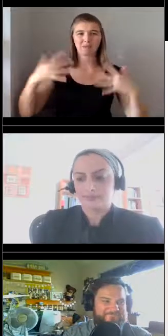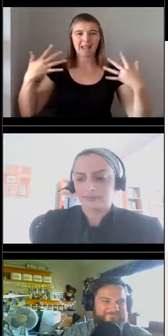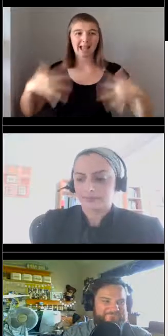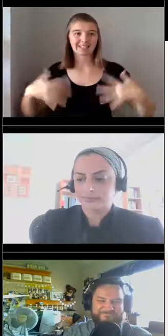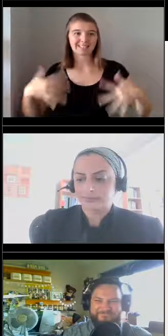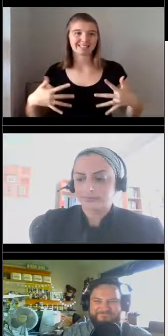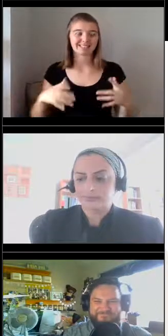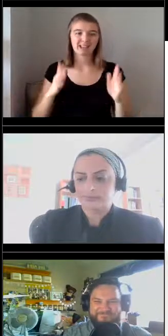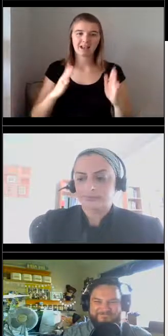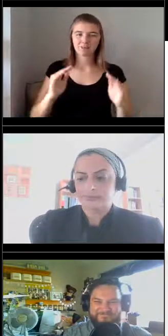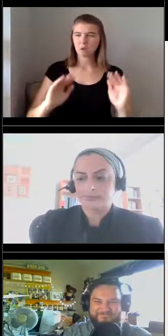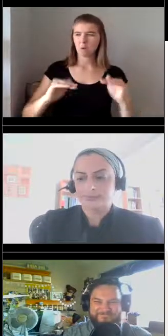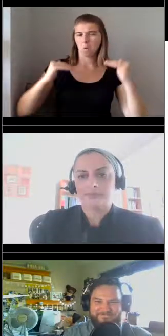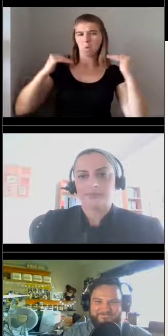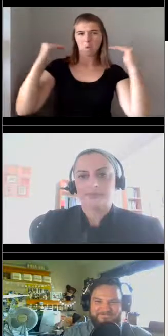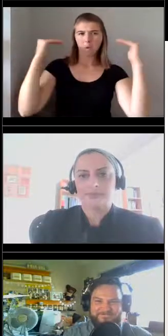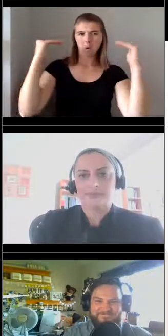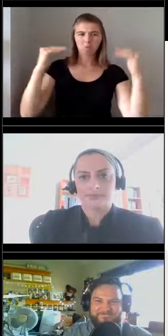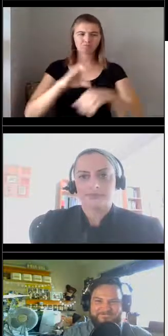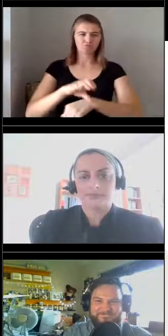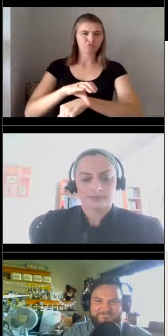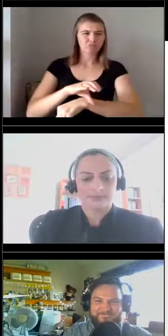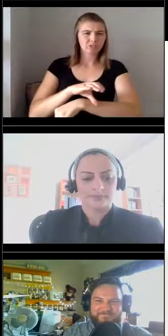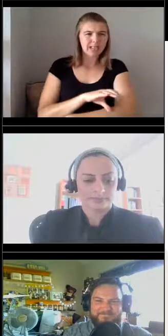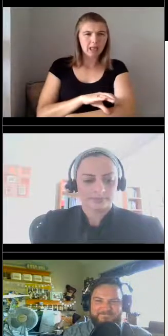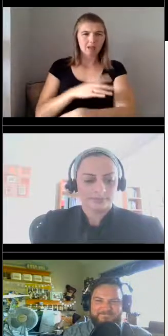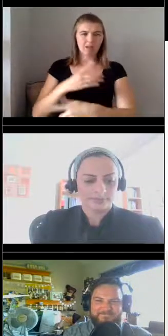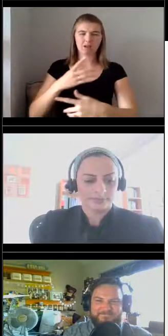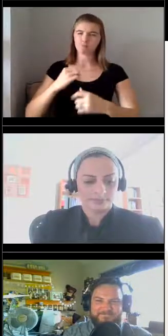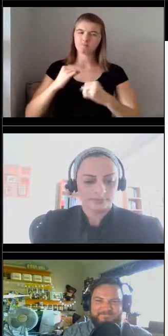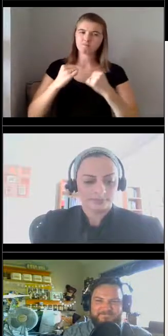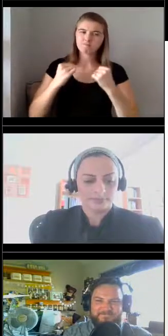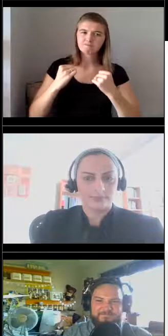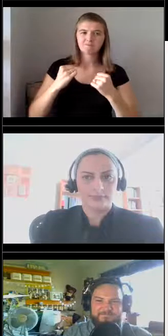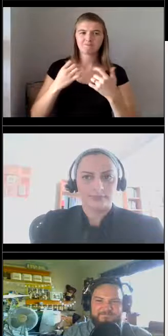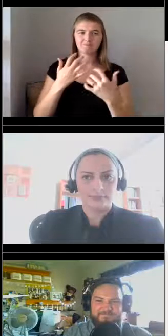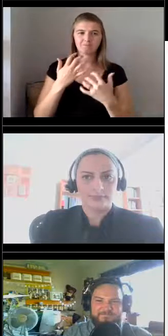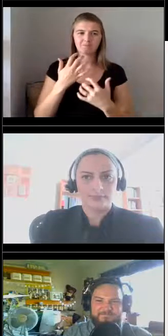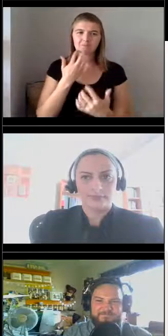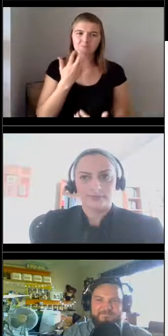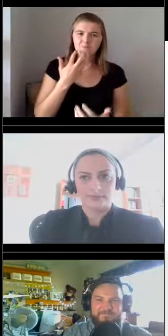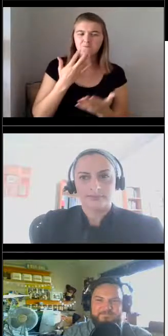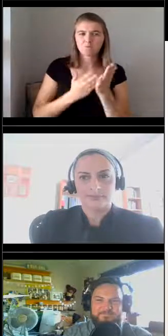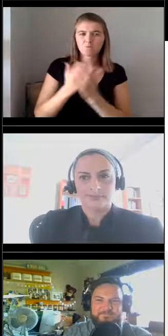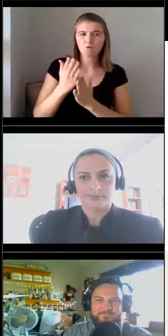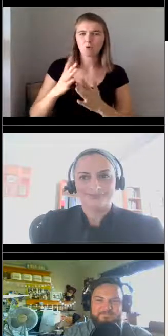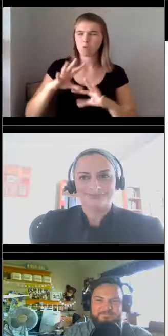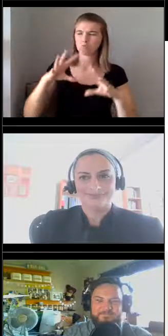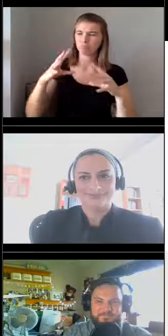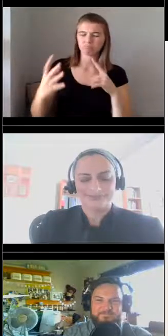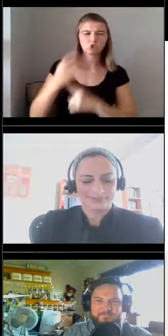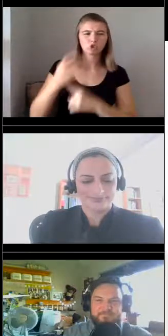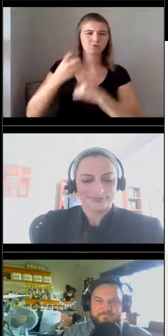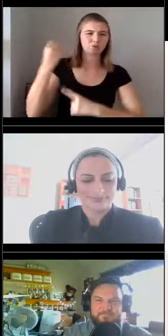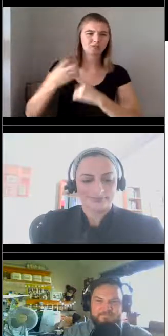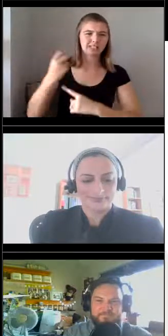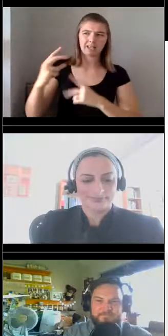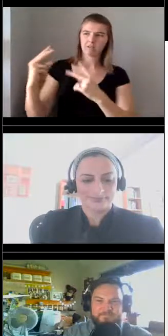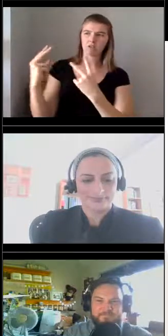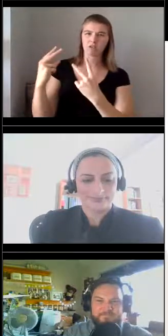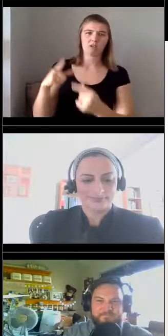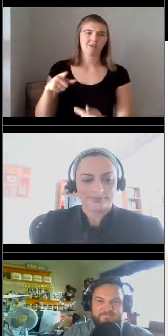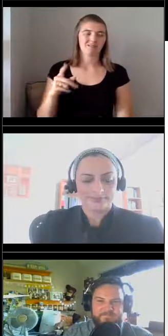it's very important that leaders are able to be vulnerable with their teams and talk about the things that they're struggling with or have found difficult. But